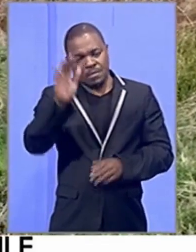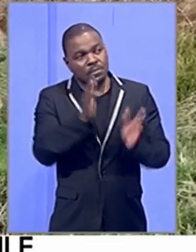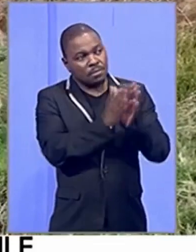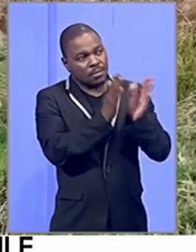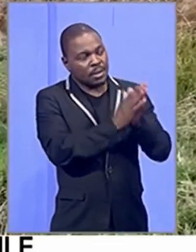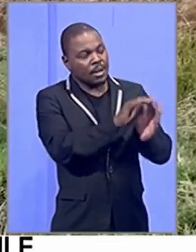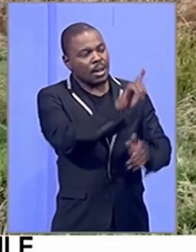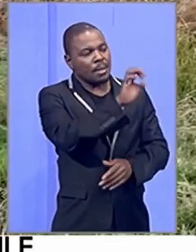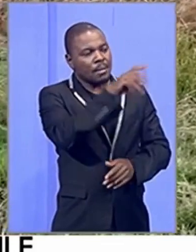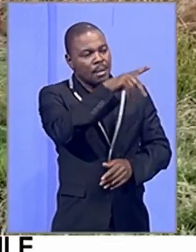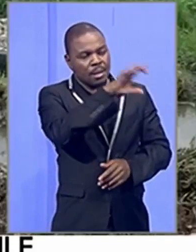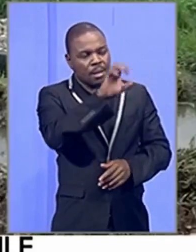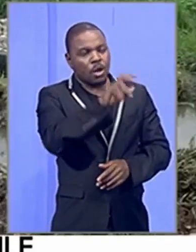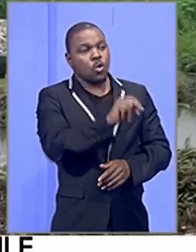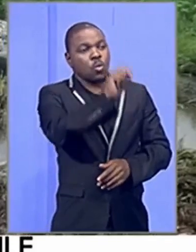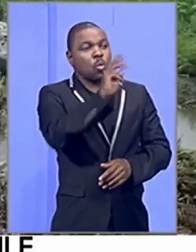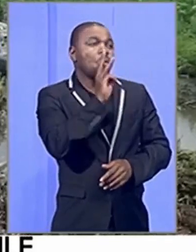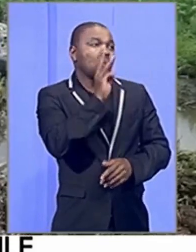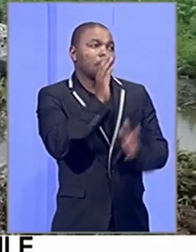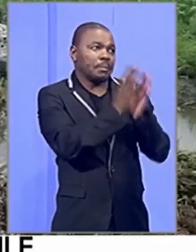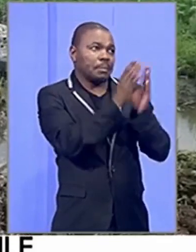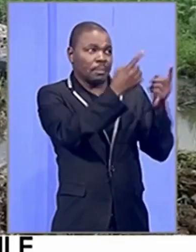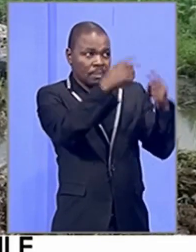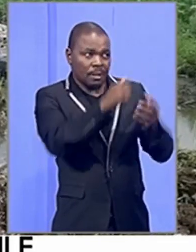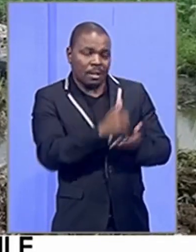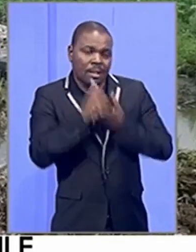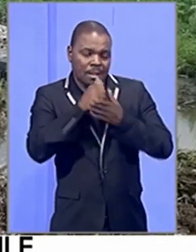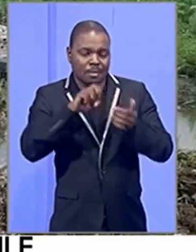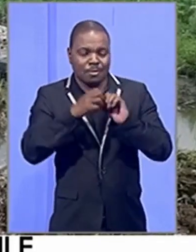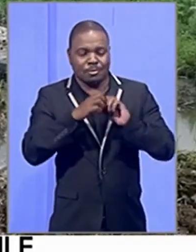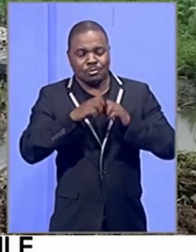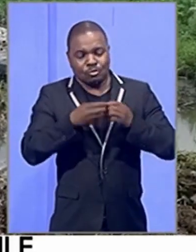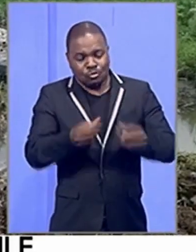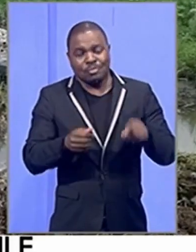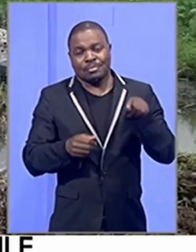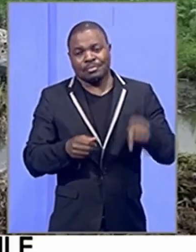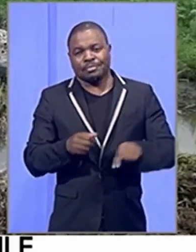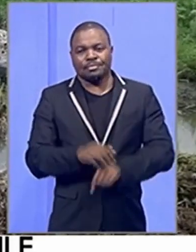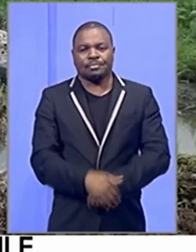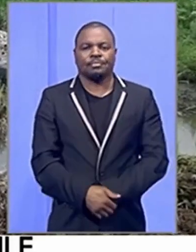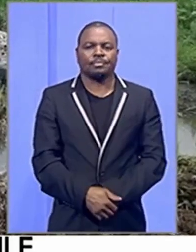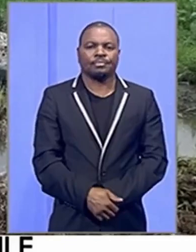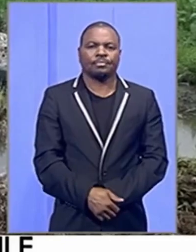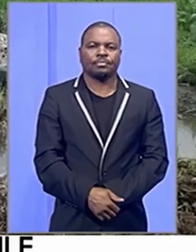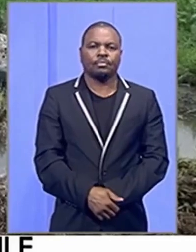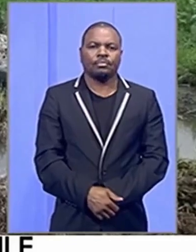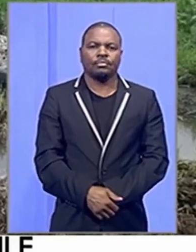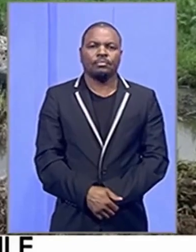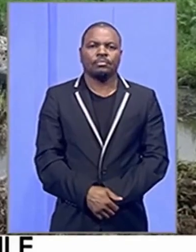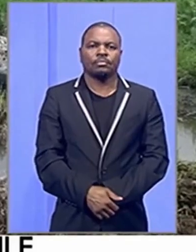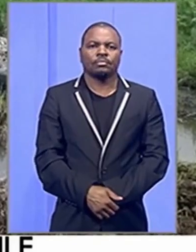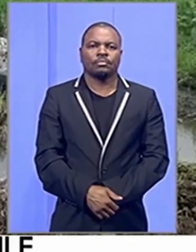Northern Water go leka go rarabolola bothata. Ke Katlego Nyoni wa dikgang tsa SABC, Burgersfort.